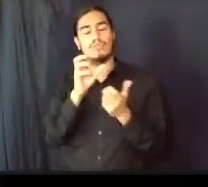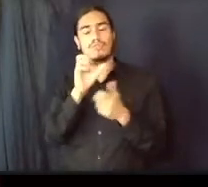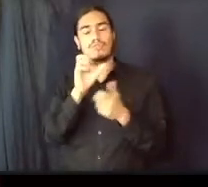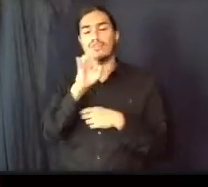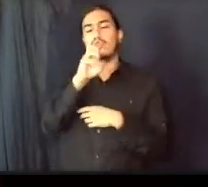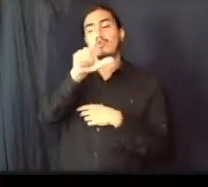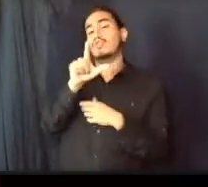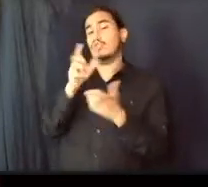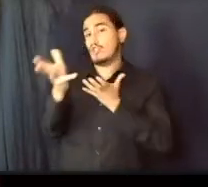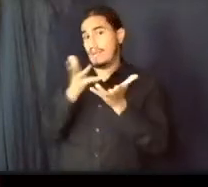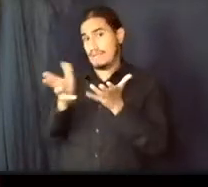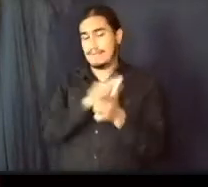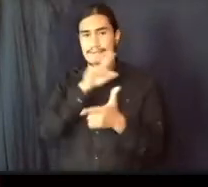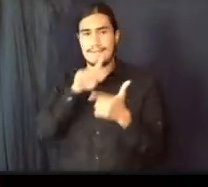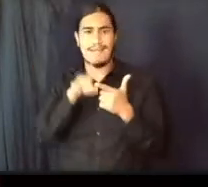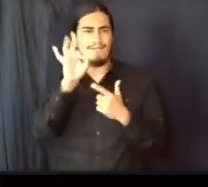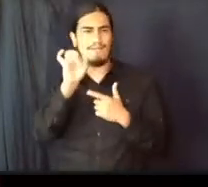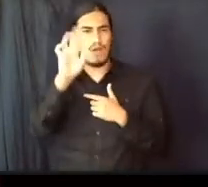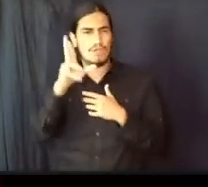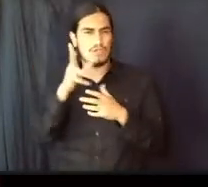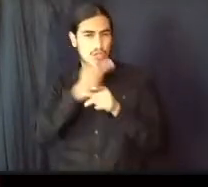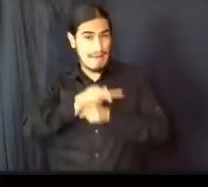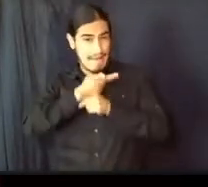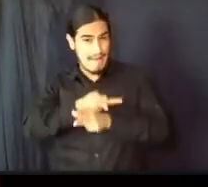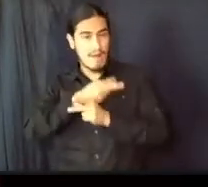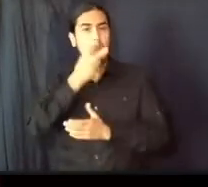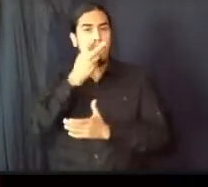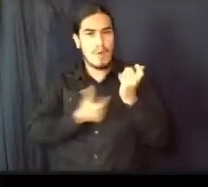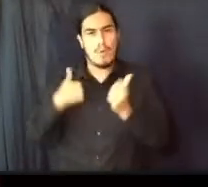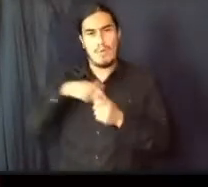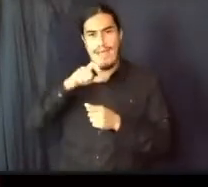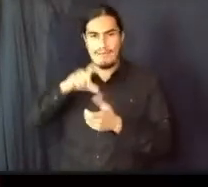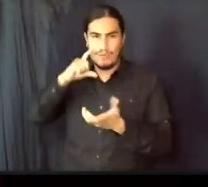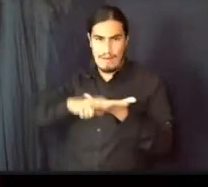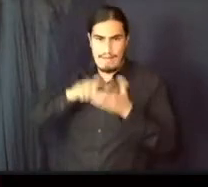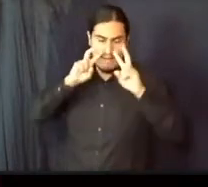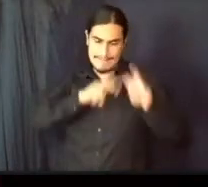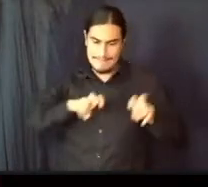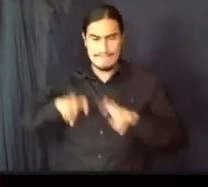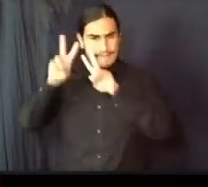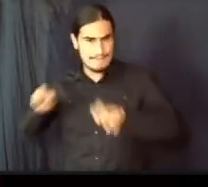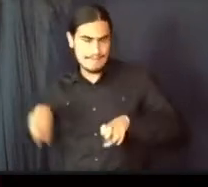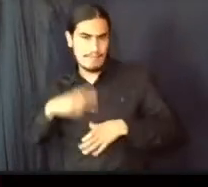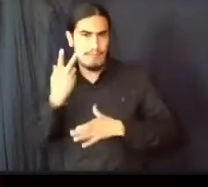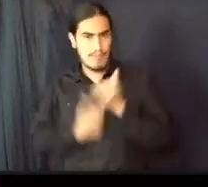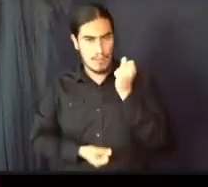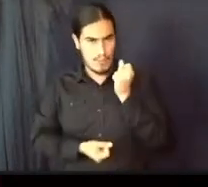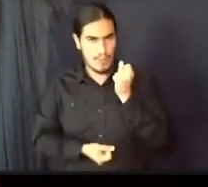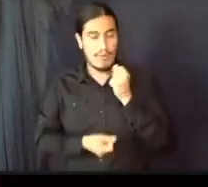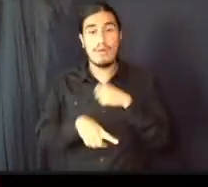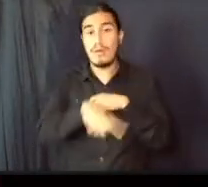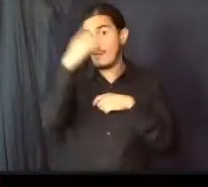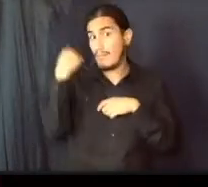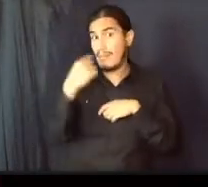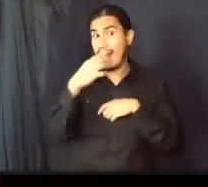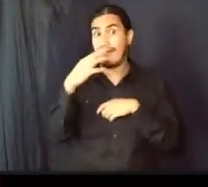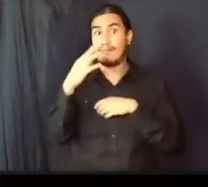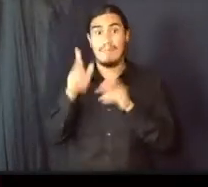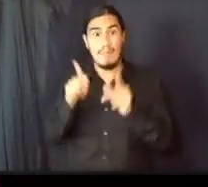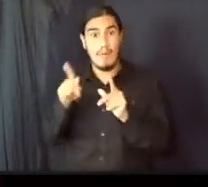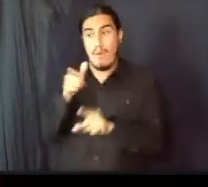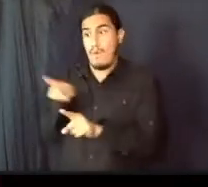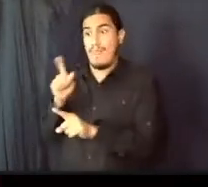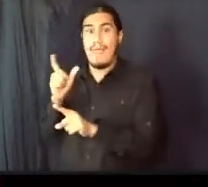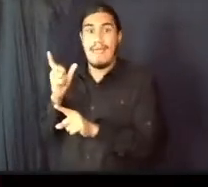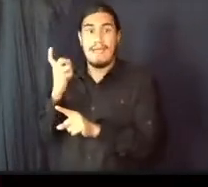orders. Active inaction, when Black and racialized subjects are in danger and or go missing,